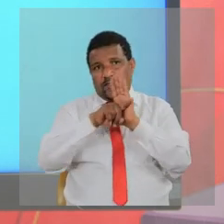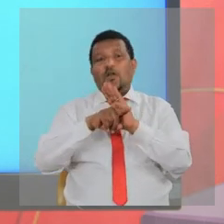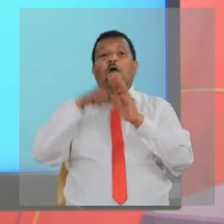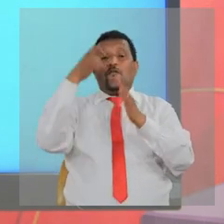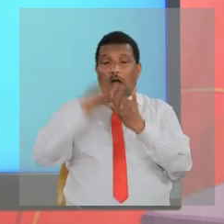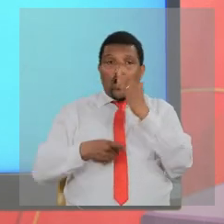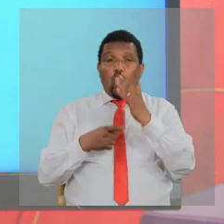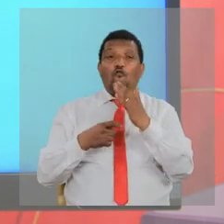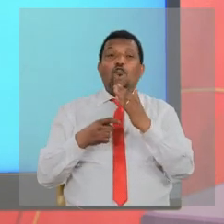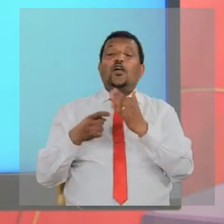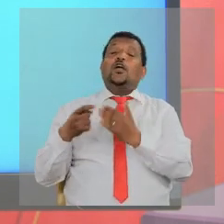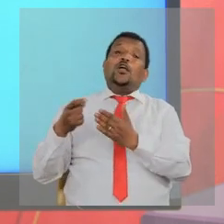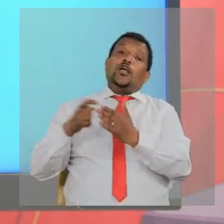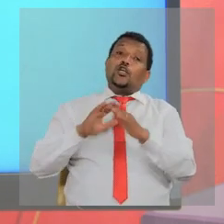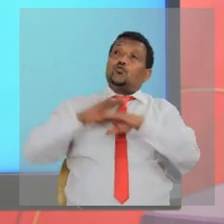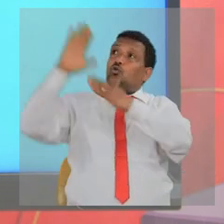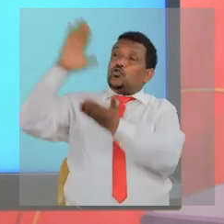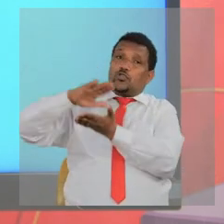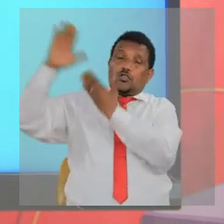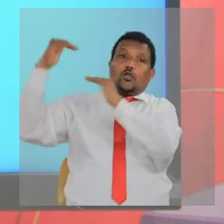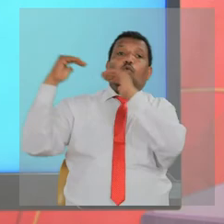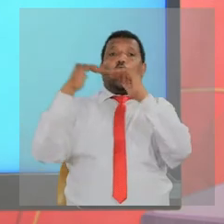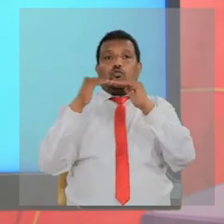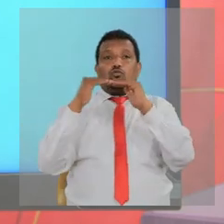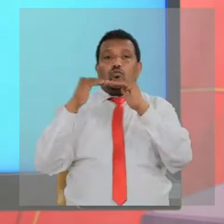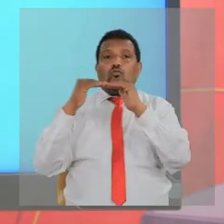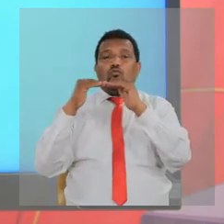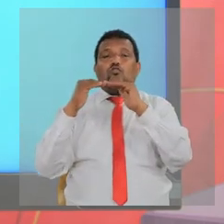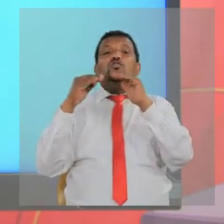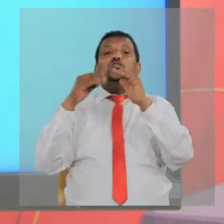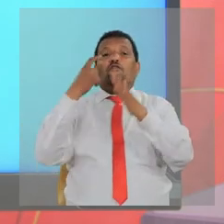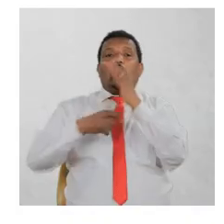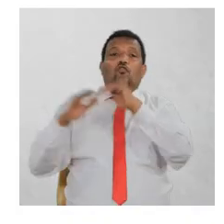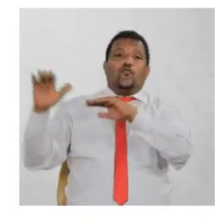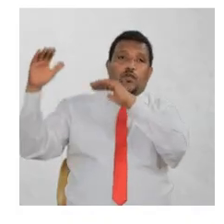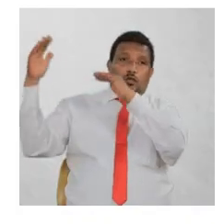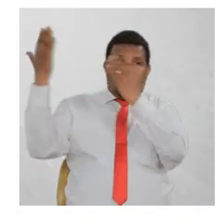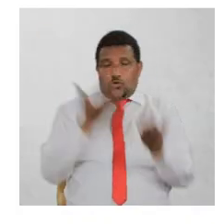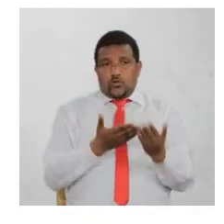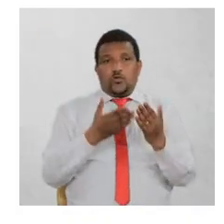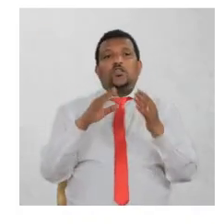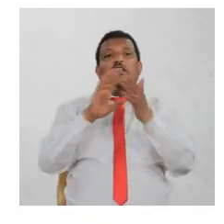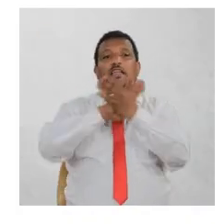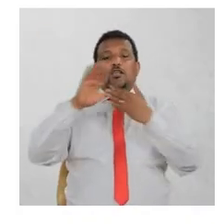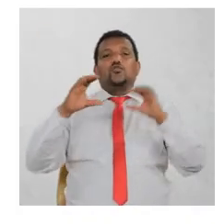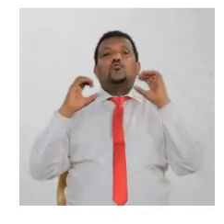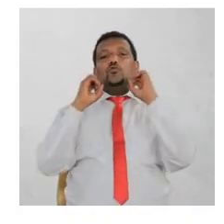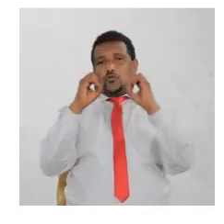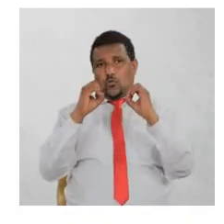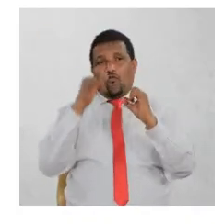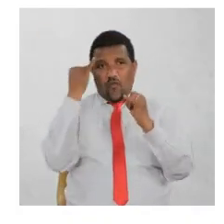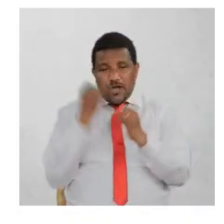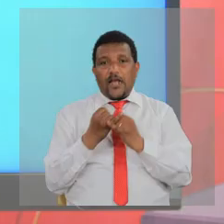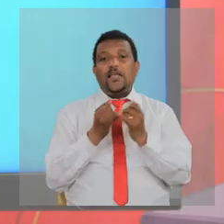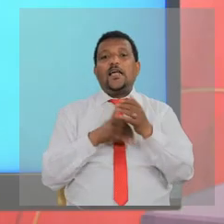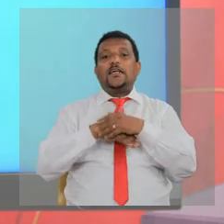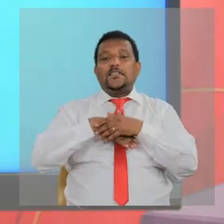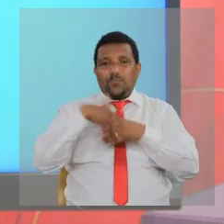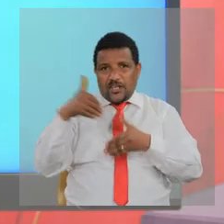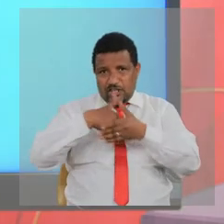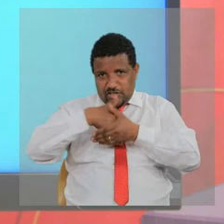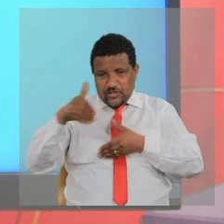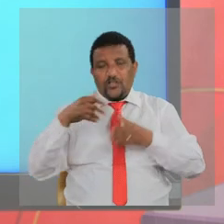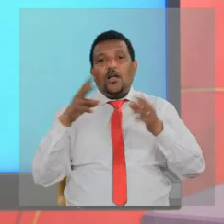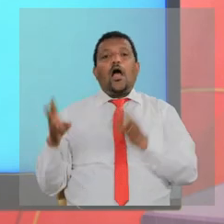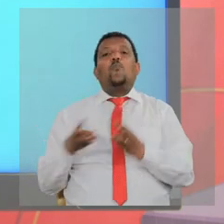is equal to the value of import, then the net export is zero. Finally, using the expenditure approach,